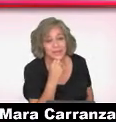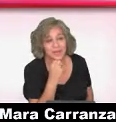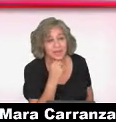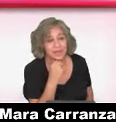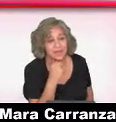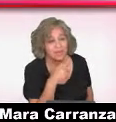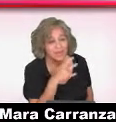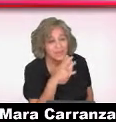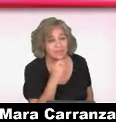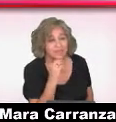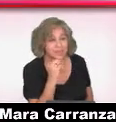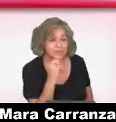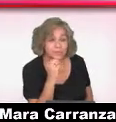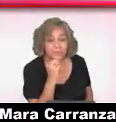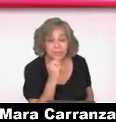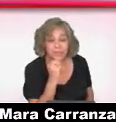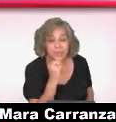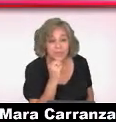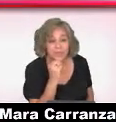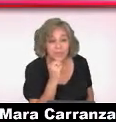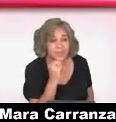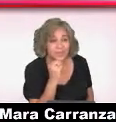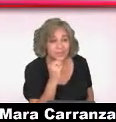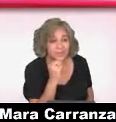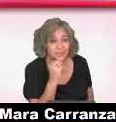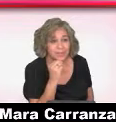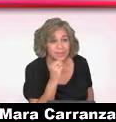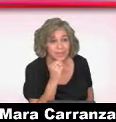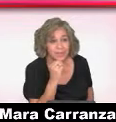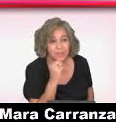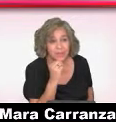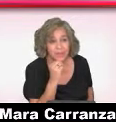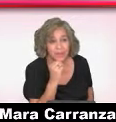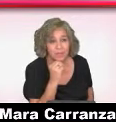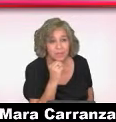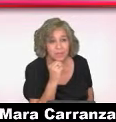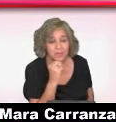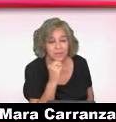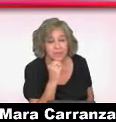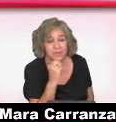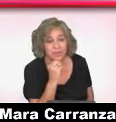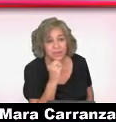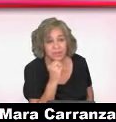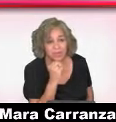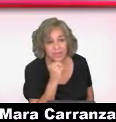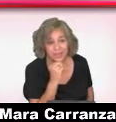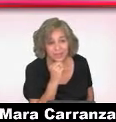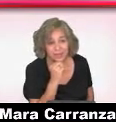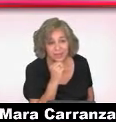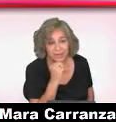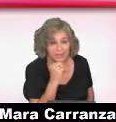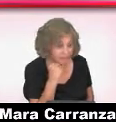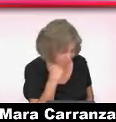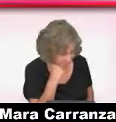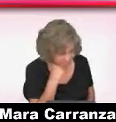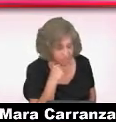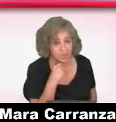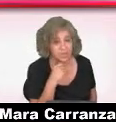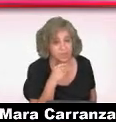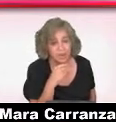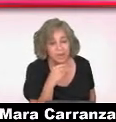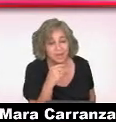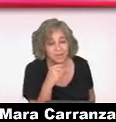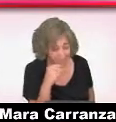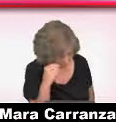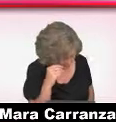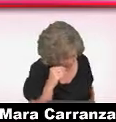a rectificar. Or rectify una cosa it. Lo laboral, but the thing about the labor, gana, but pues así no, you can't no just que, do what